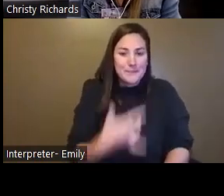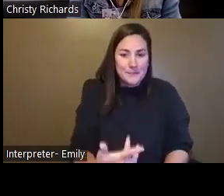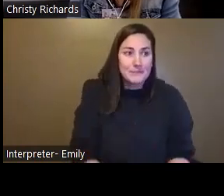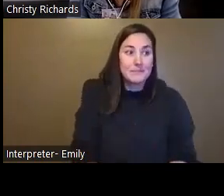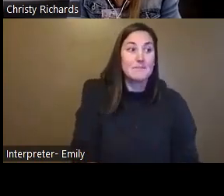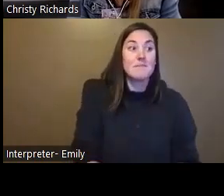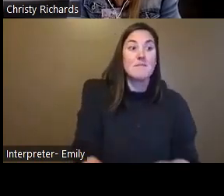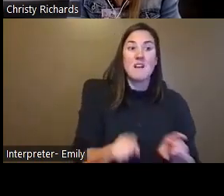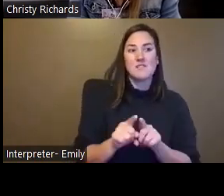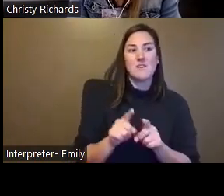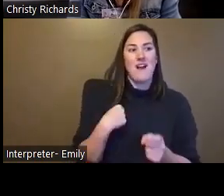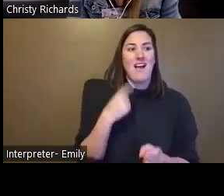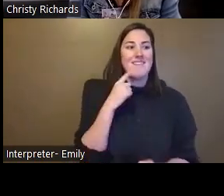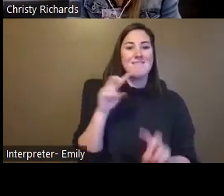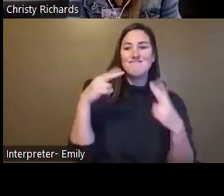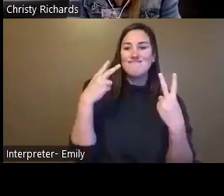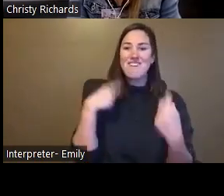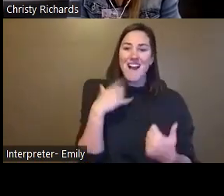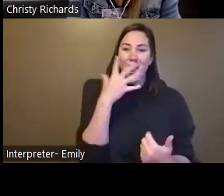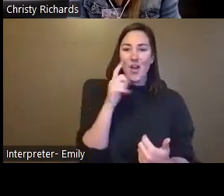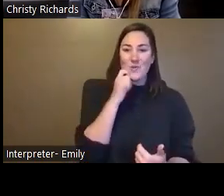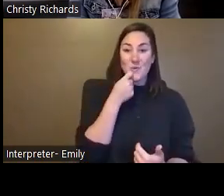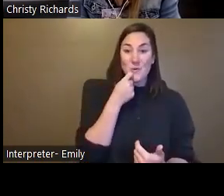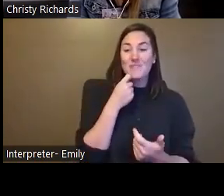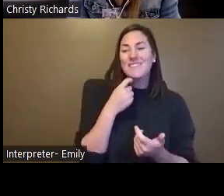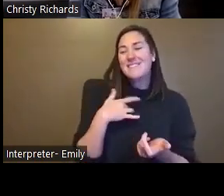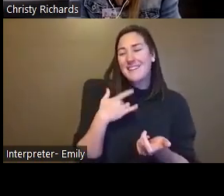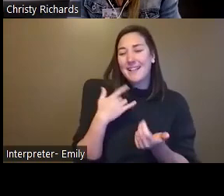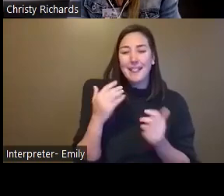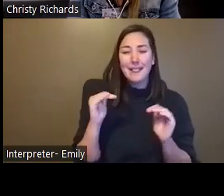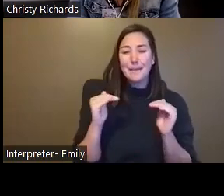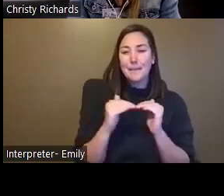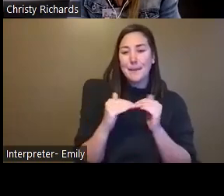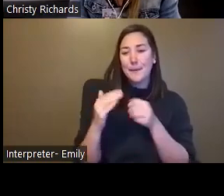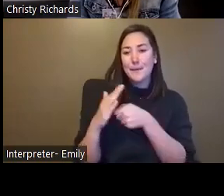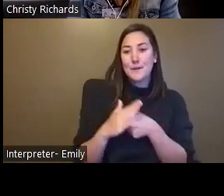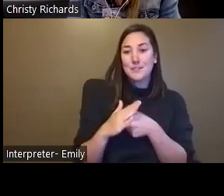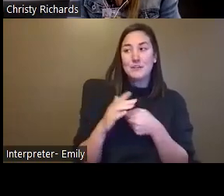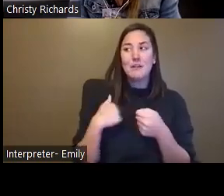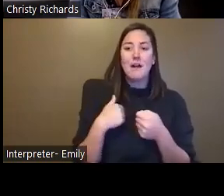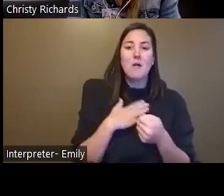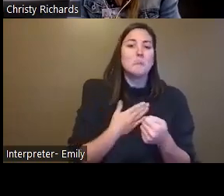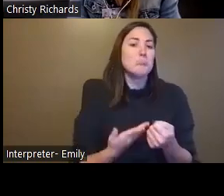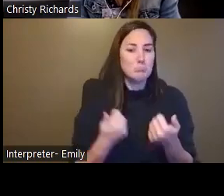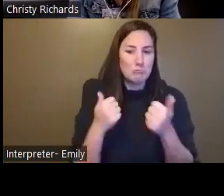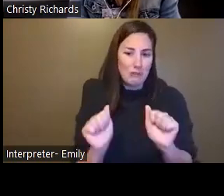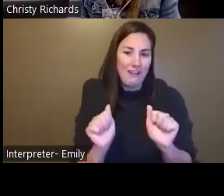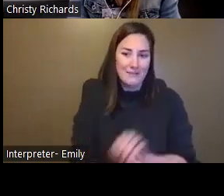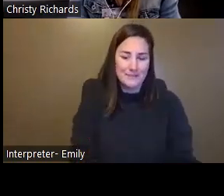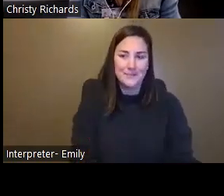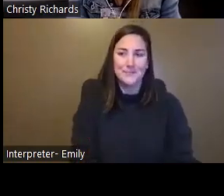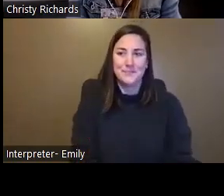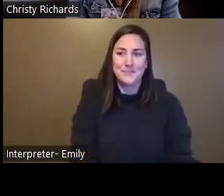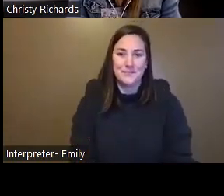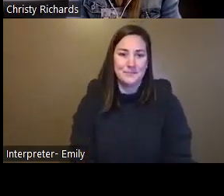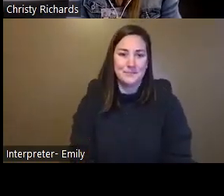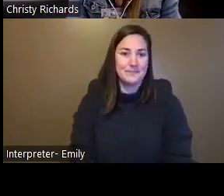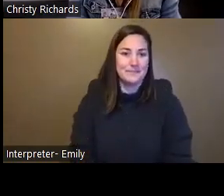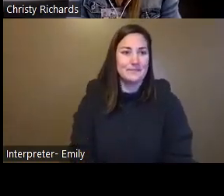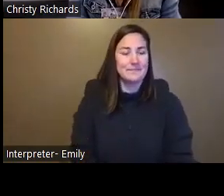like it was cool, and they did feel some peer pressure to try vaping. At